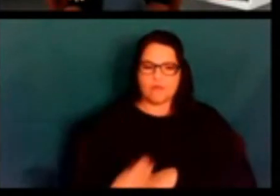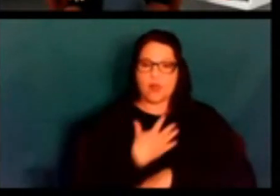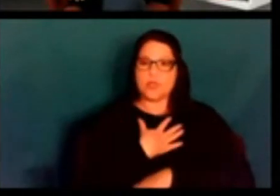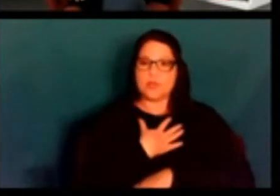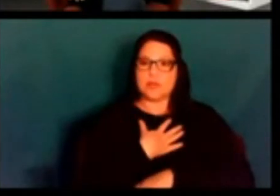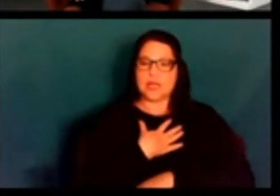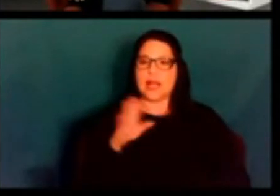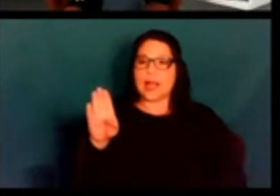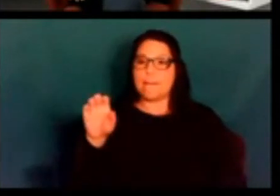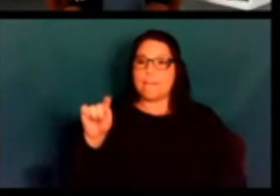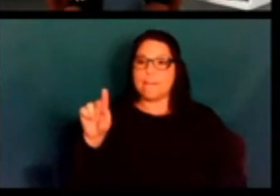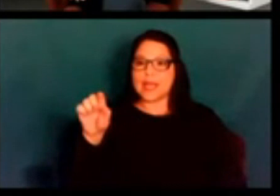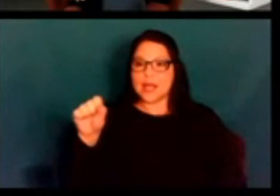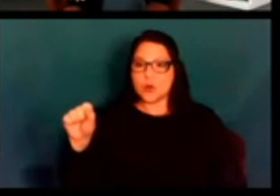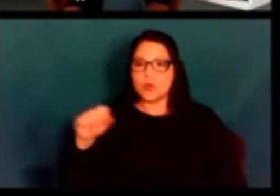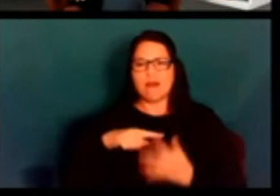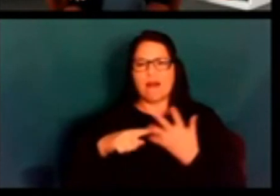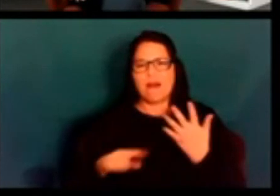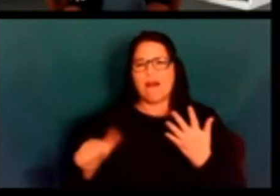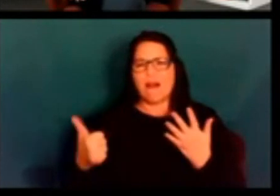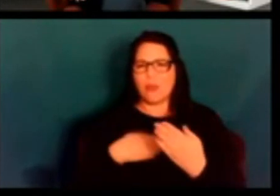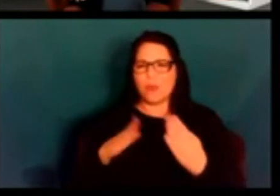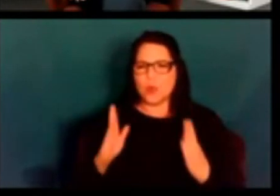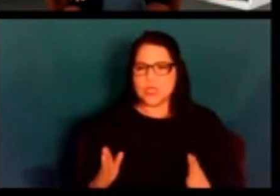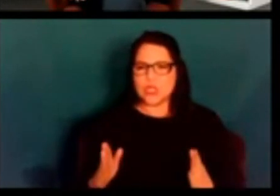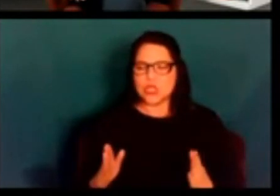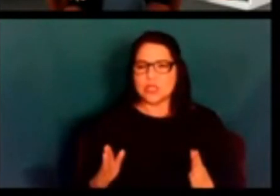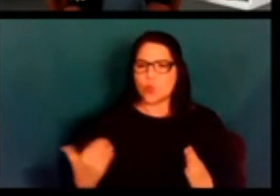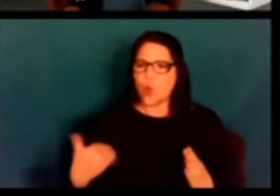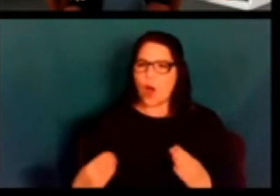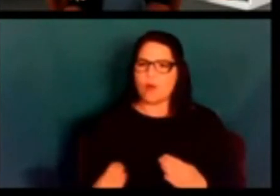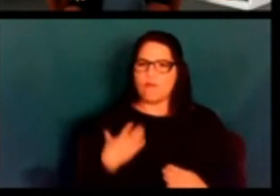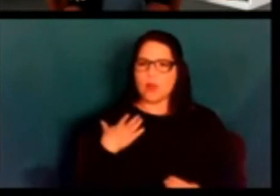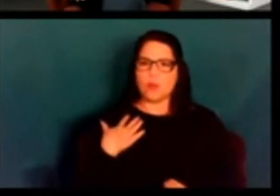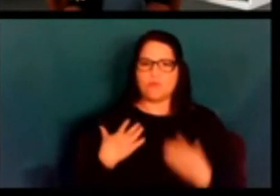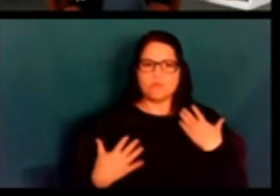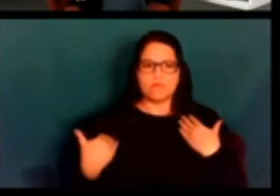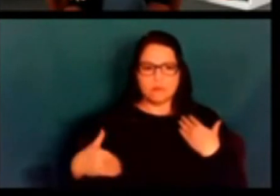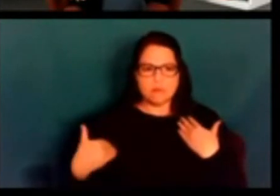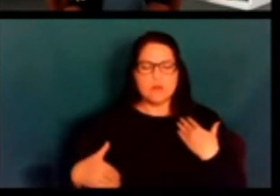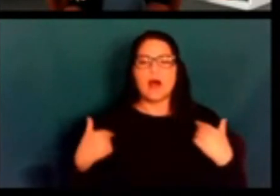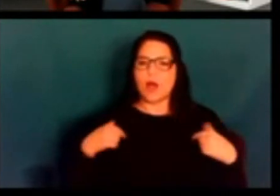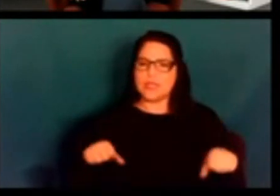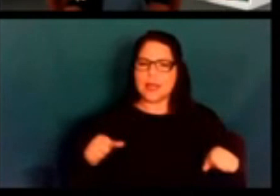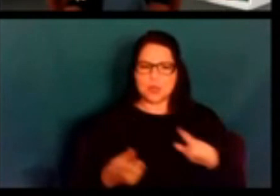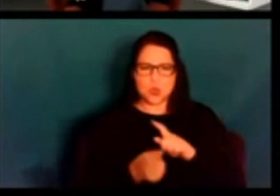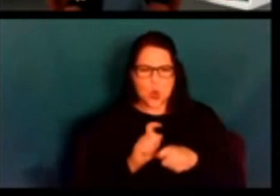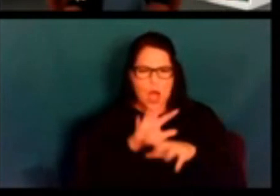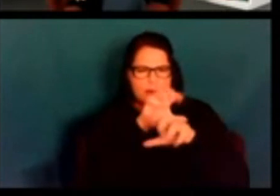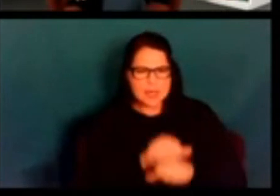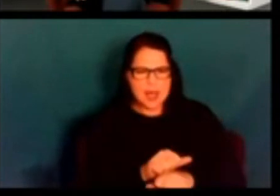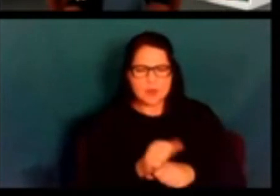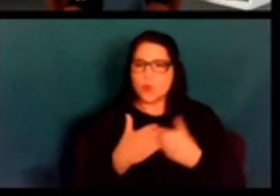means the Beatles and everybody else. And by doing that, I was able to adapt to whatever